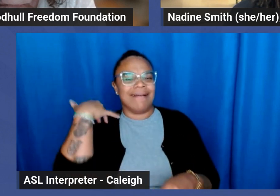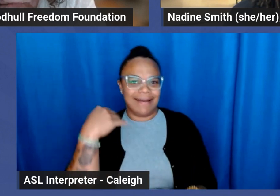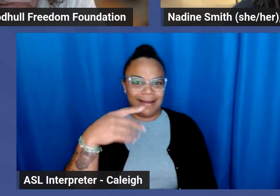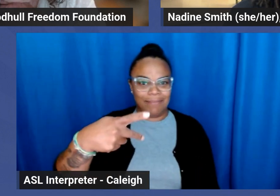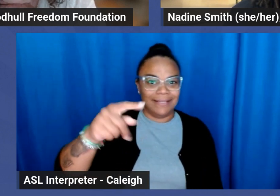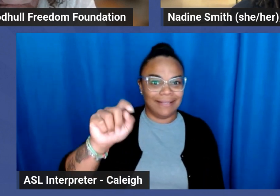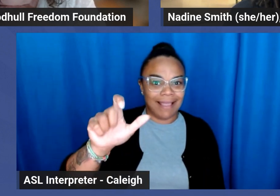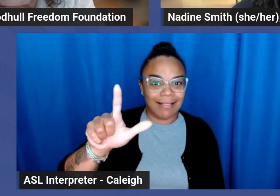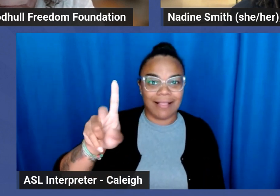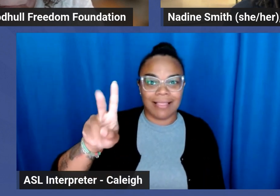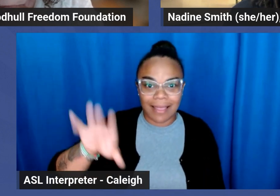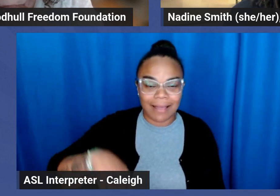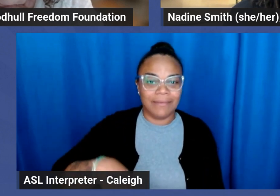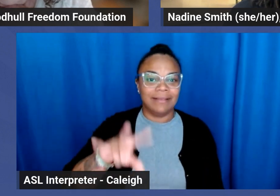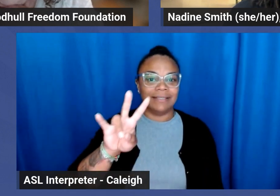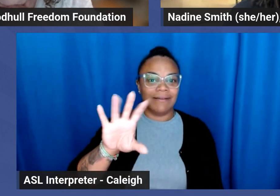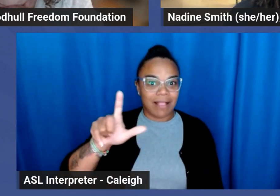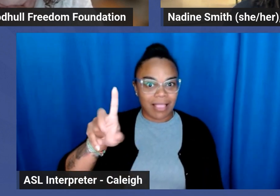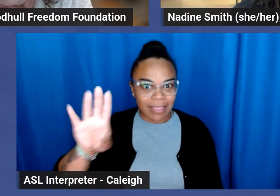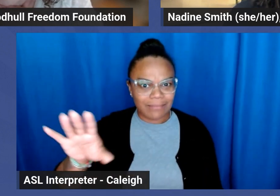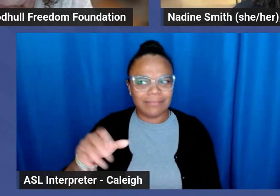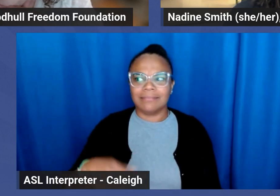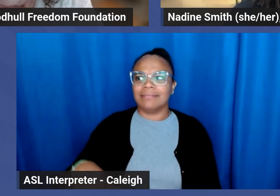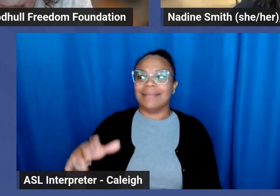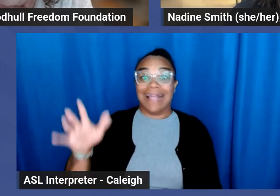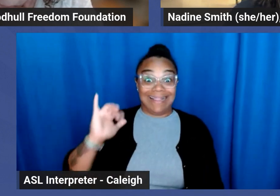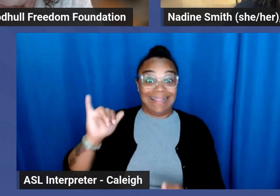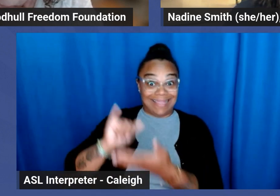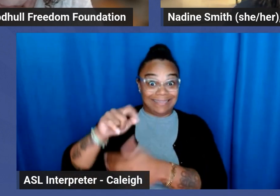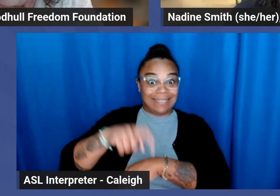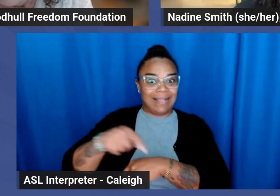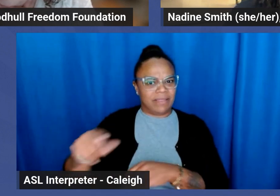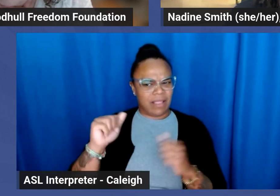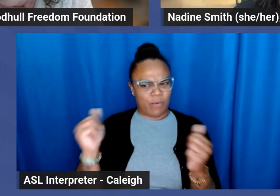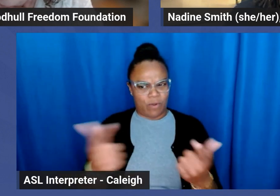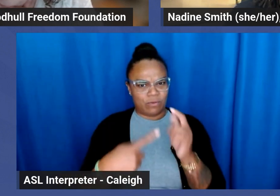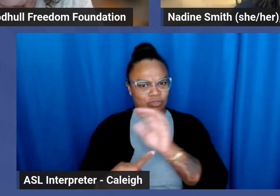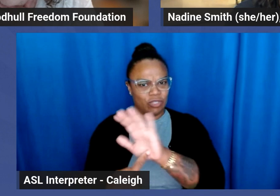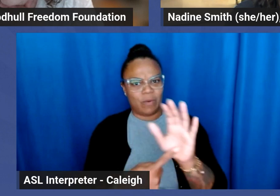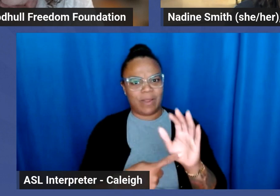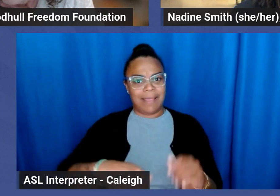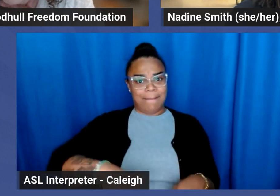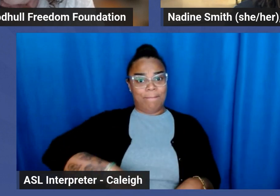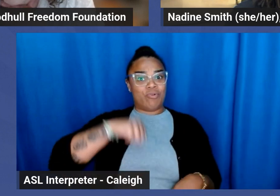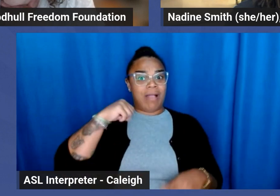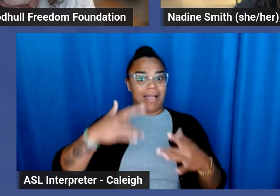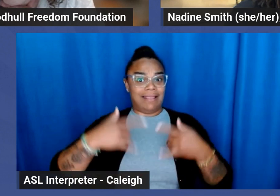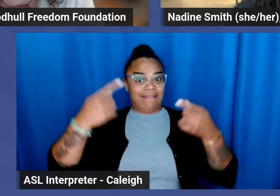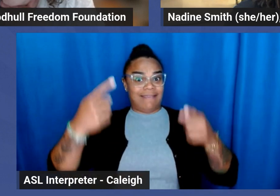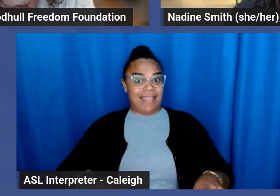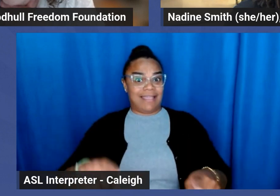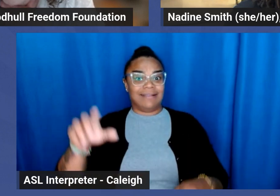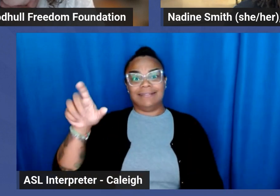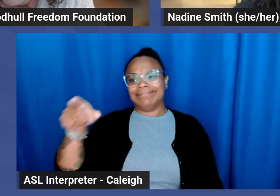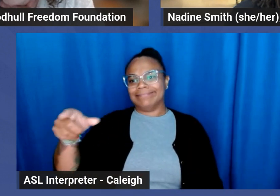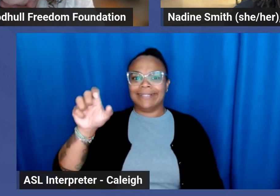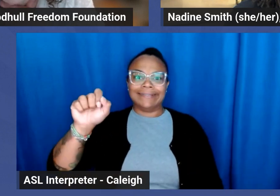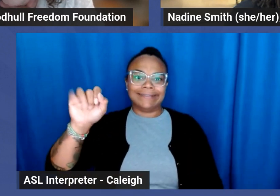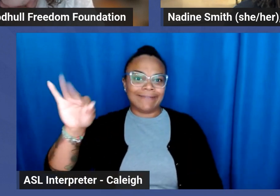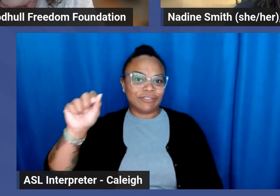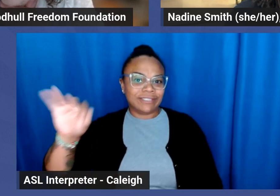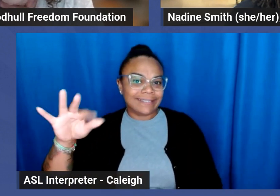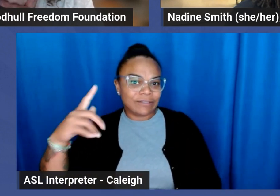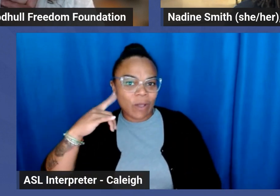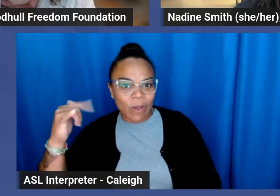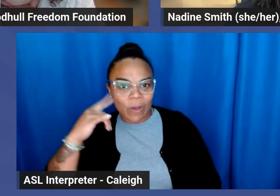Club were all running clips of pride events in San Francisco, New York. And I remember seeing Dykes